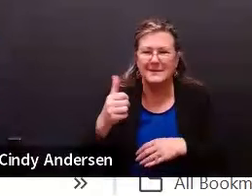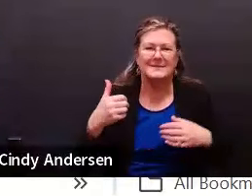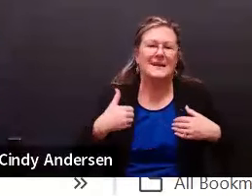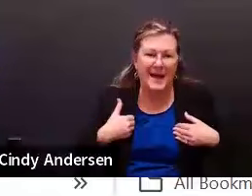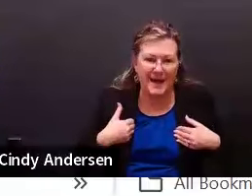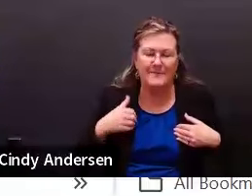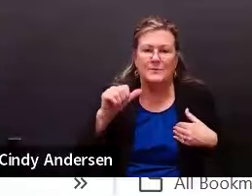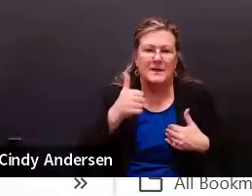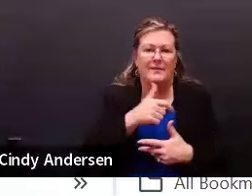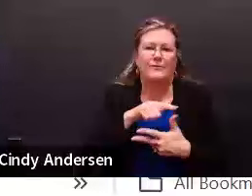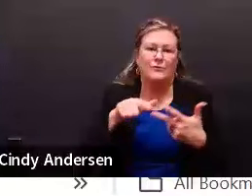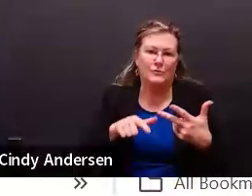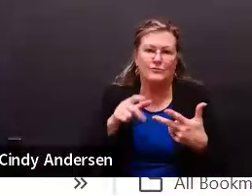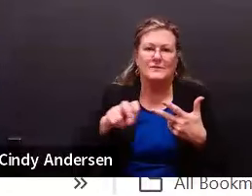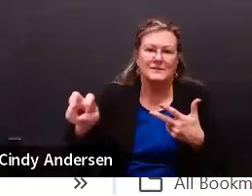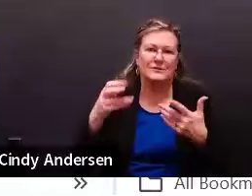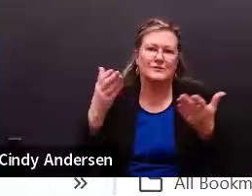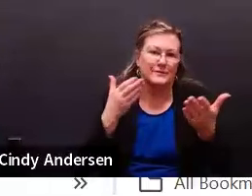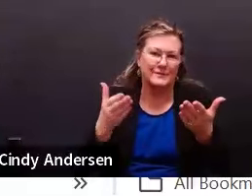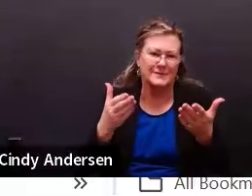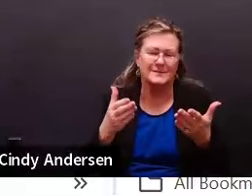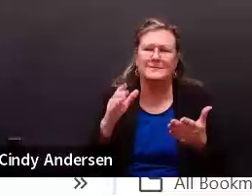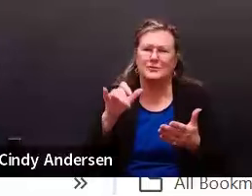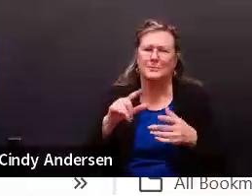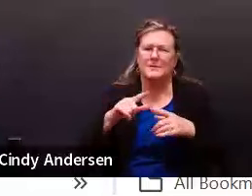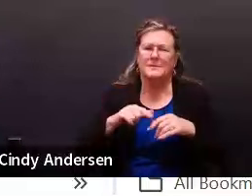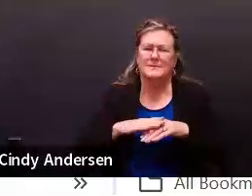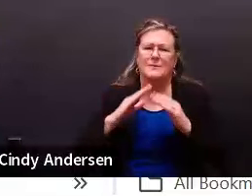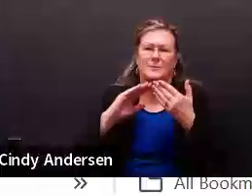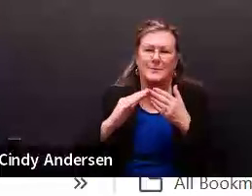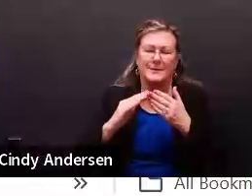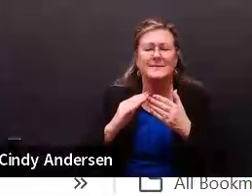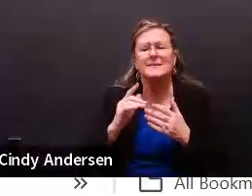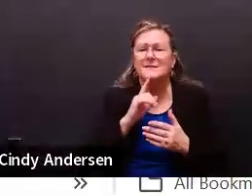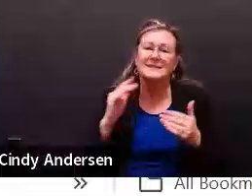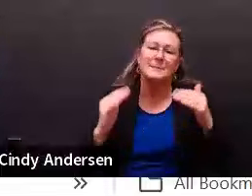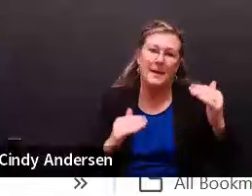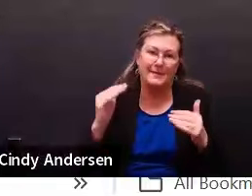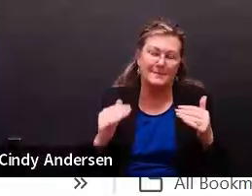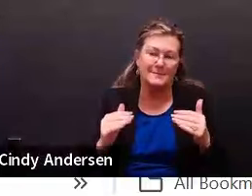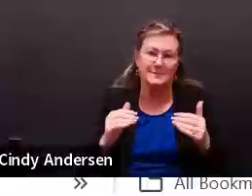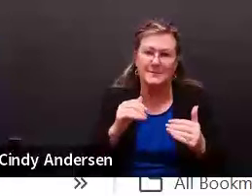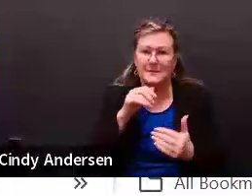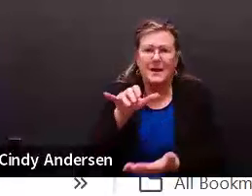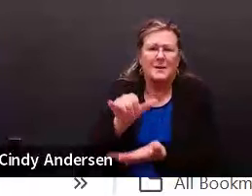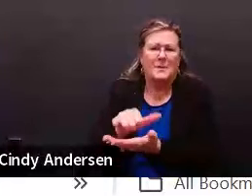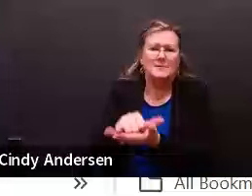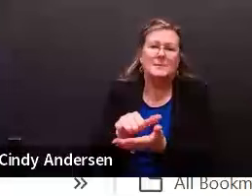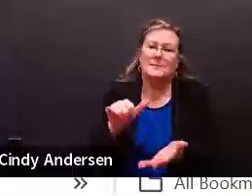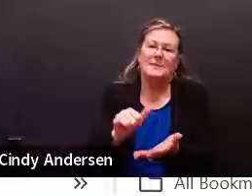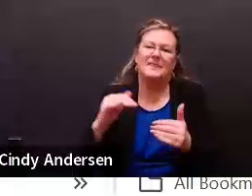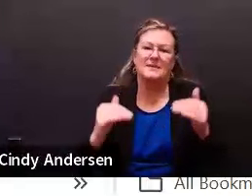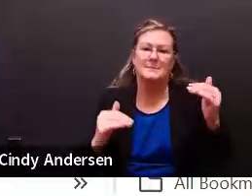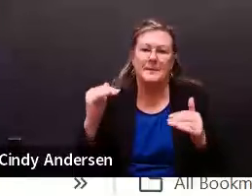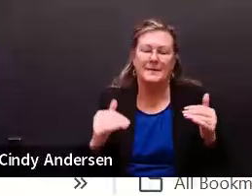you know, really targeted transition services, which should be community-based. So I think that's a balance. I'm not saying it's like impossible, but that is definitely